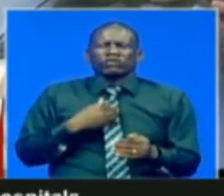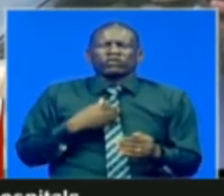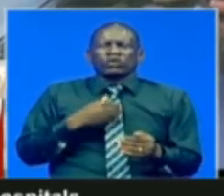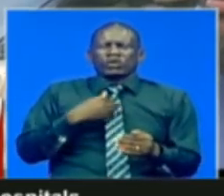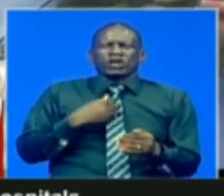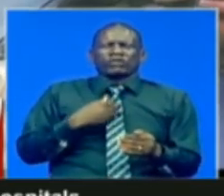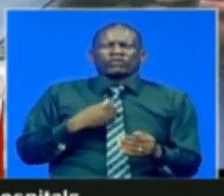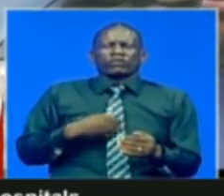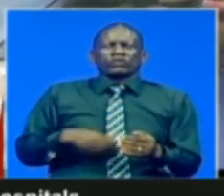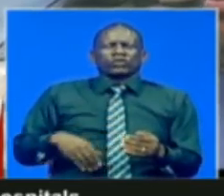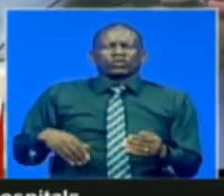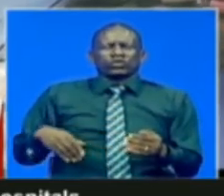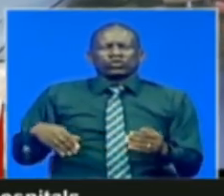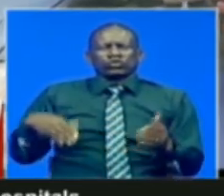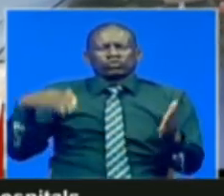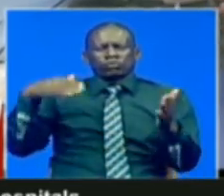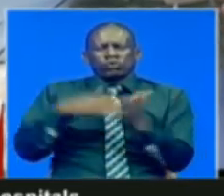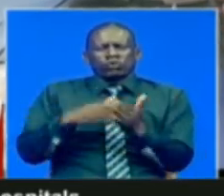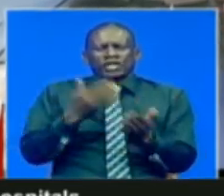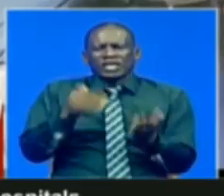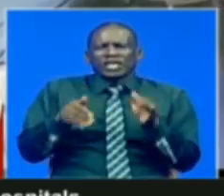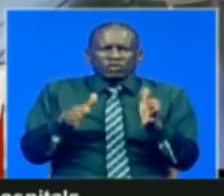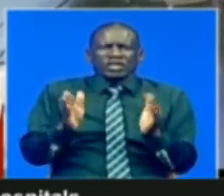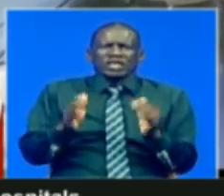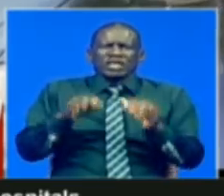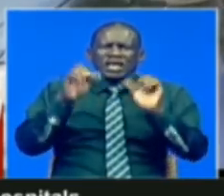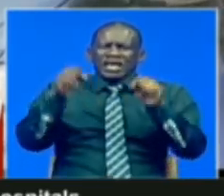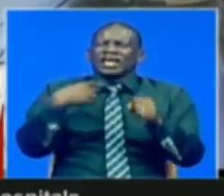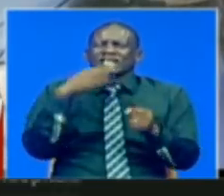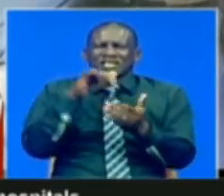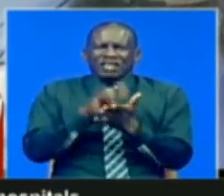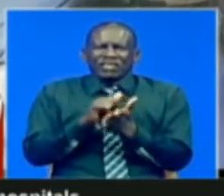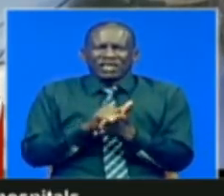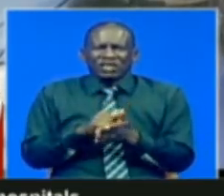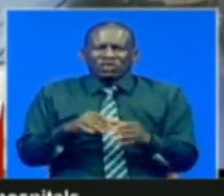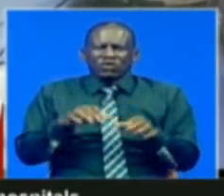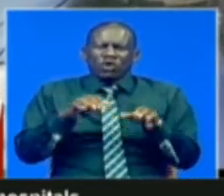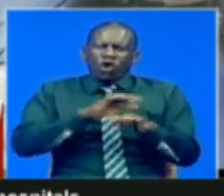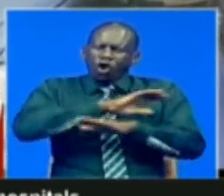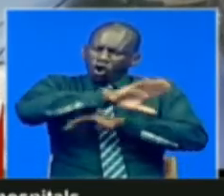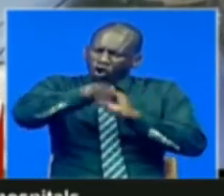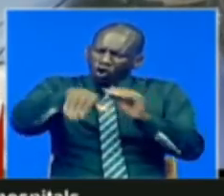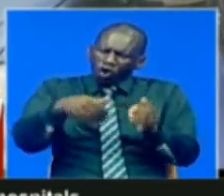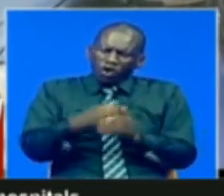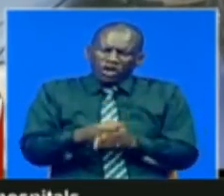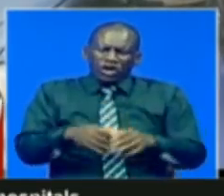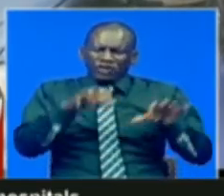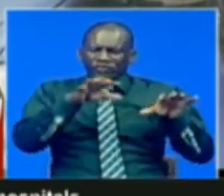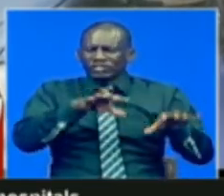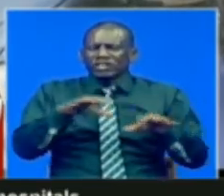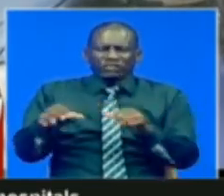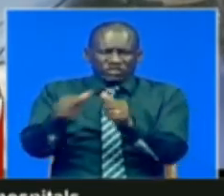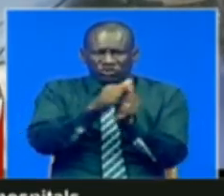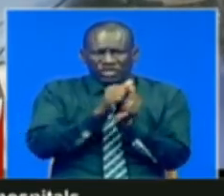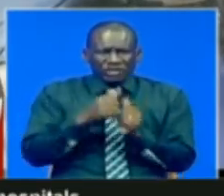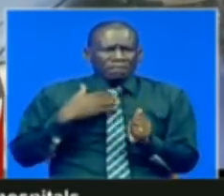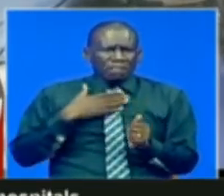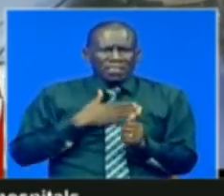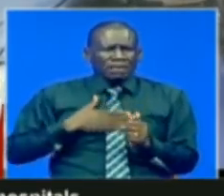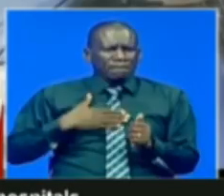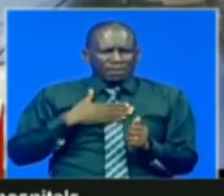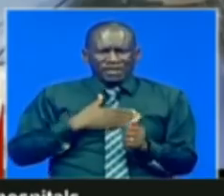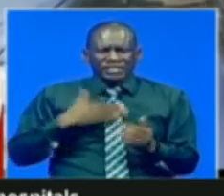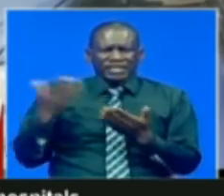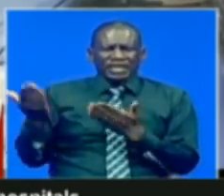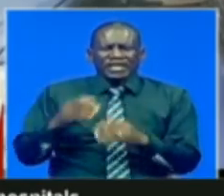all together. Kwa hiyo ninasema ya kwamba, tumeumia wote pamoja, na tafadhalini